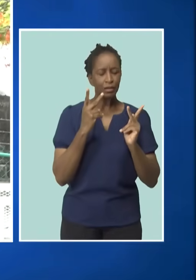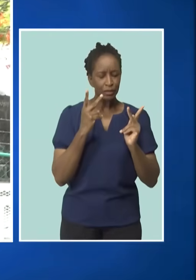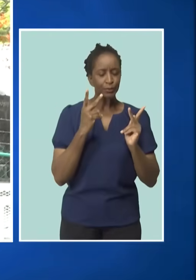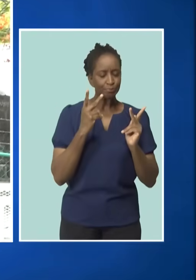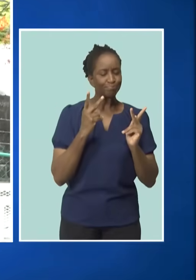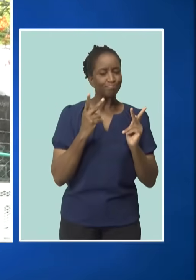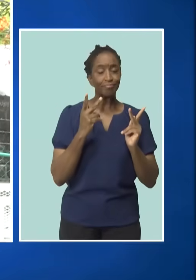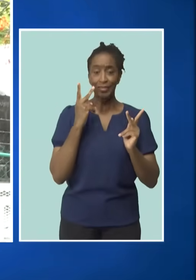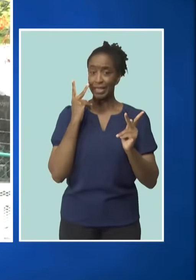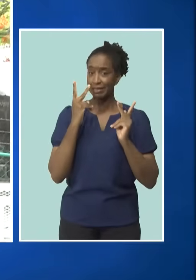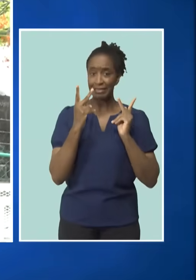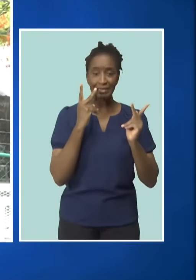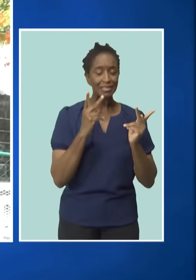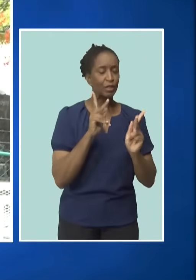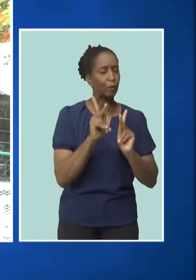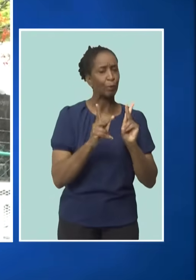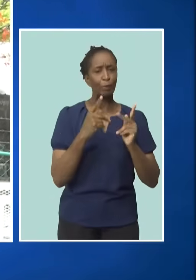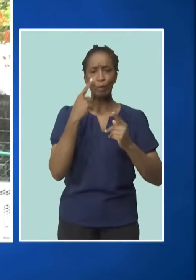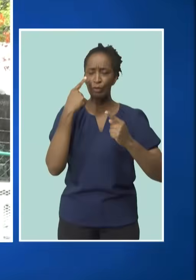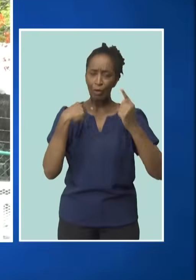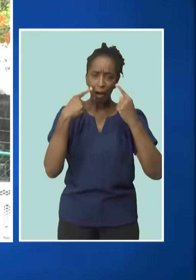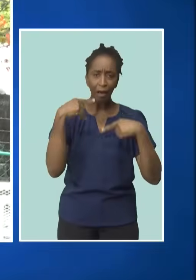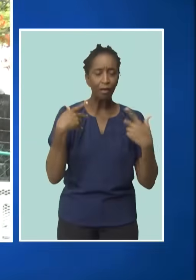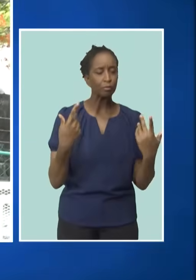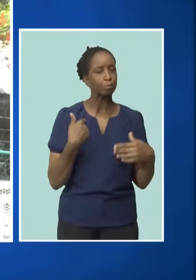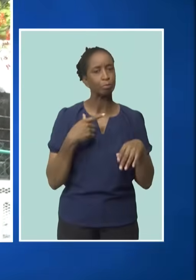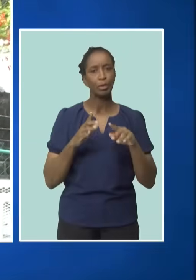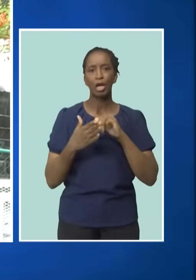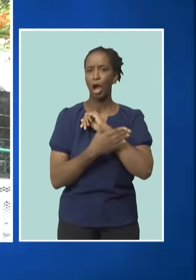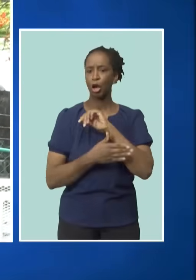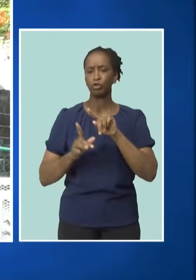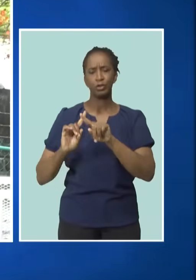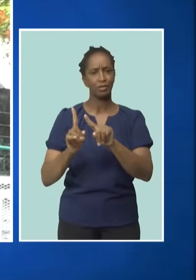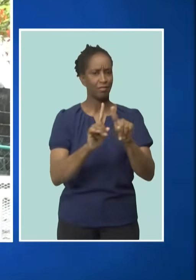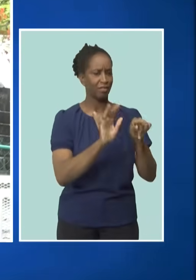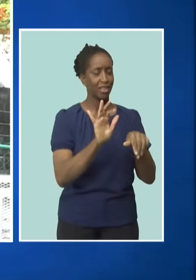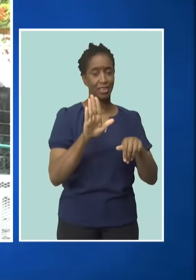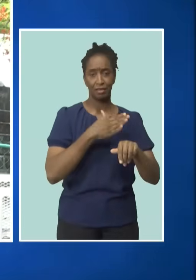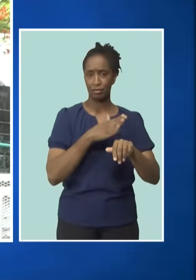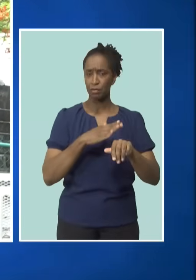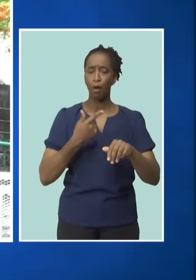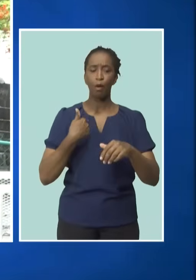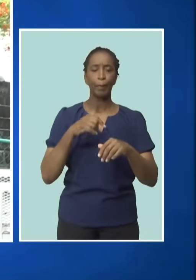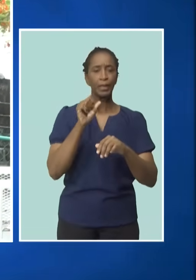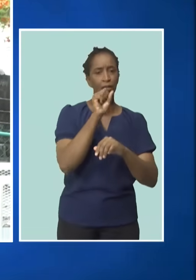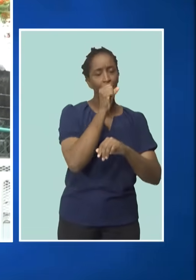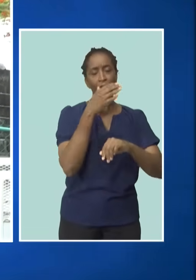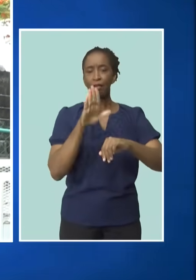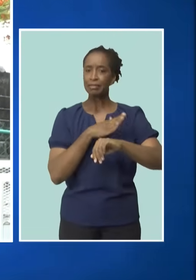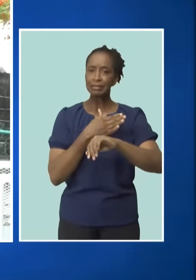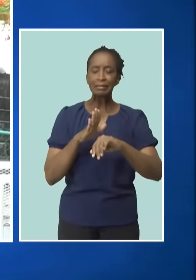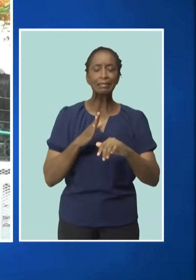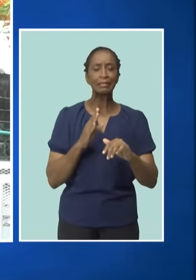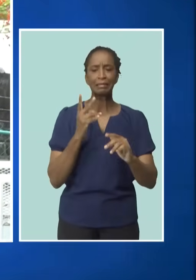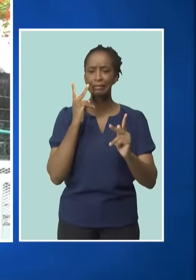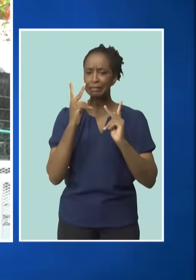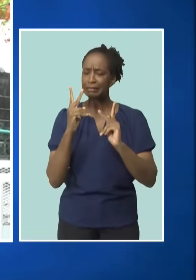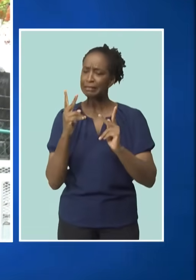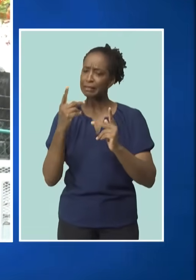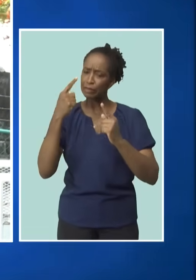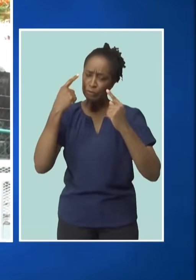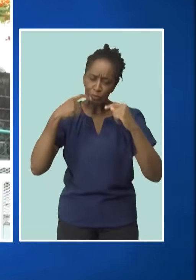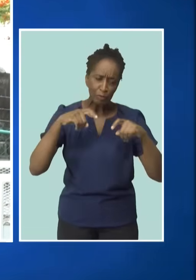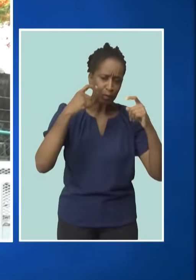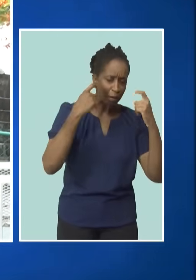cry in various parts of the world when I sang that song, having people walk up to me